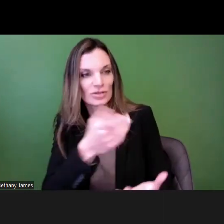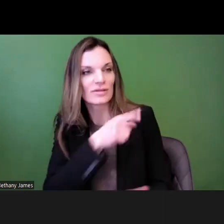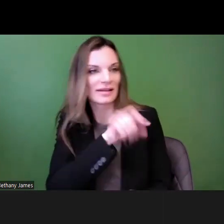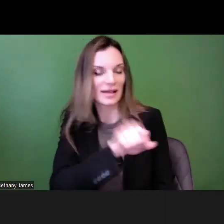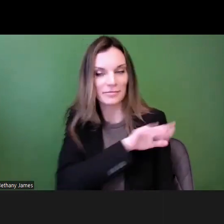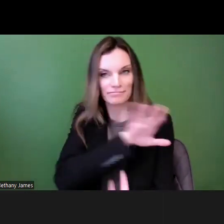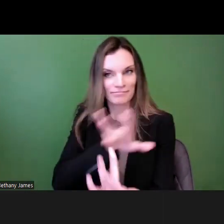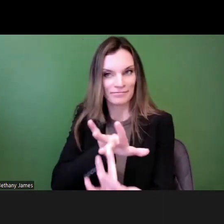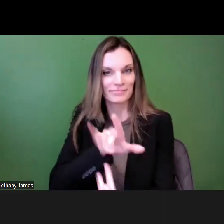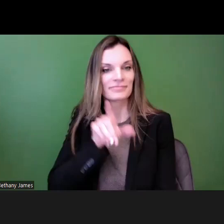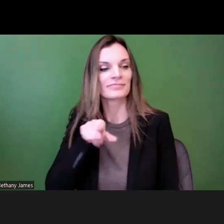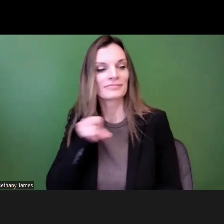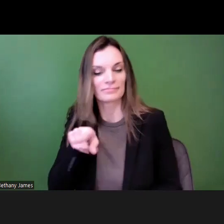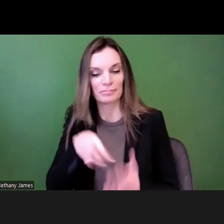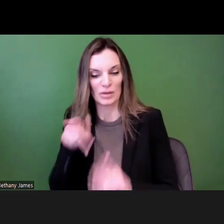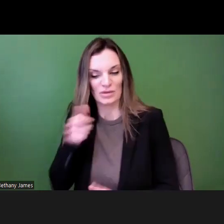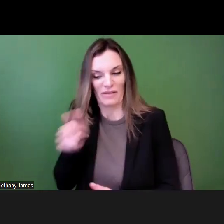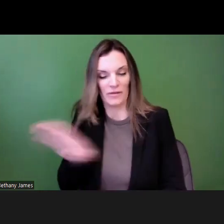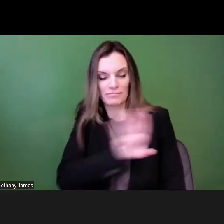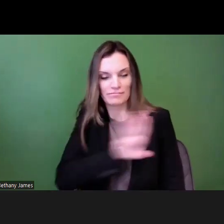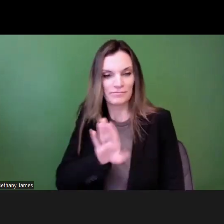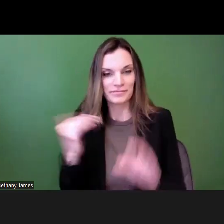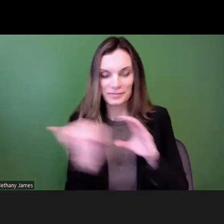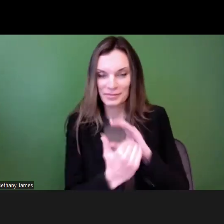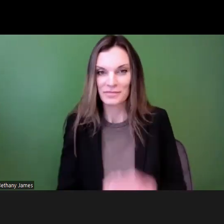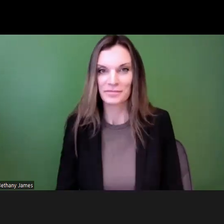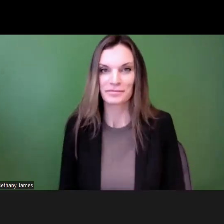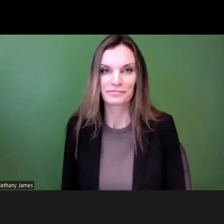then you could email it out to them directly. Okay.